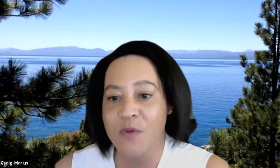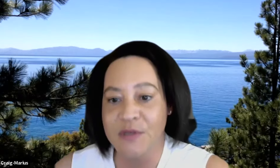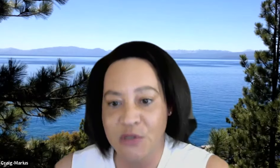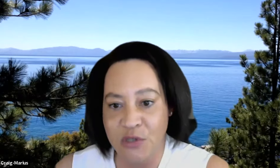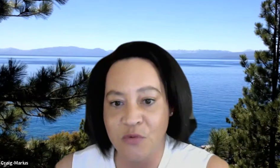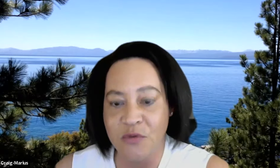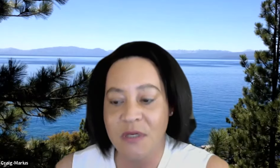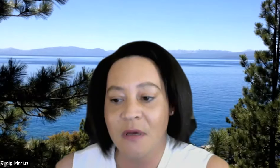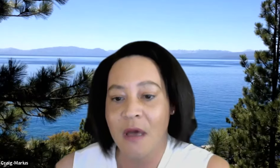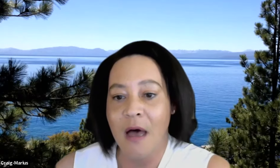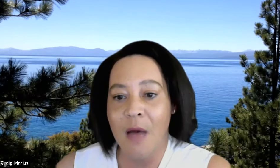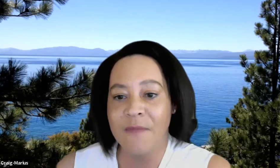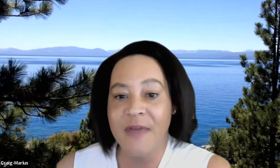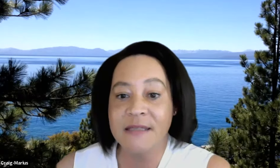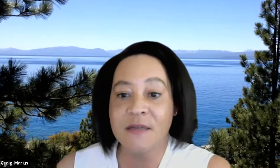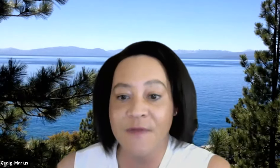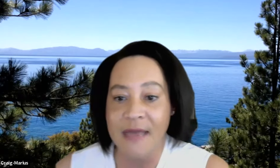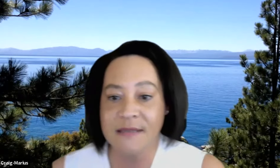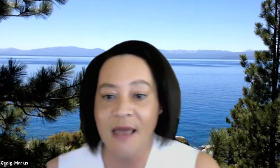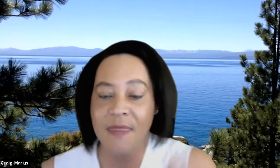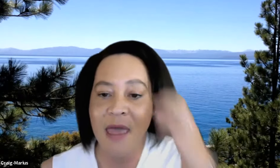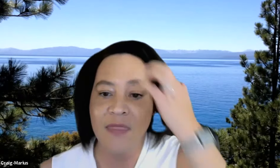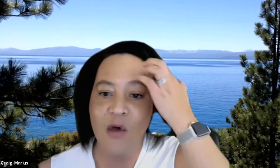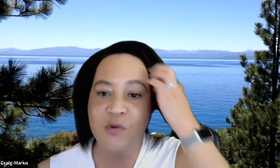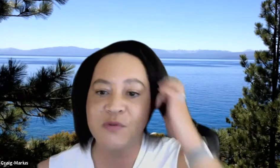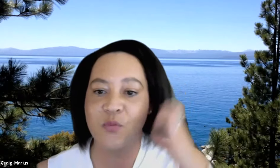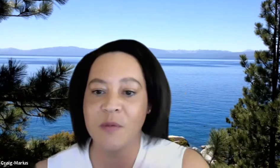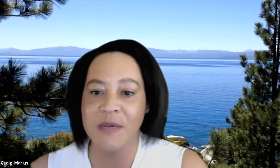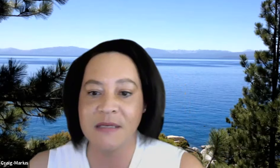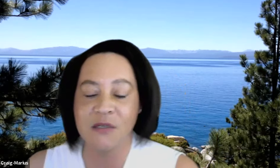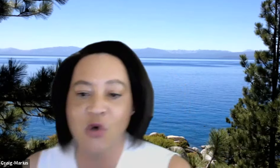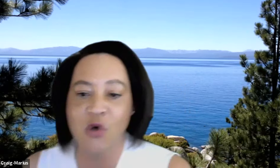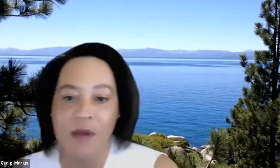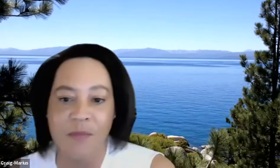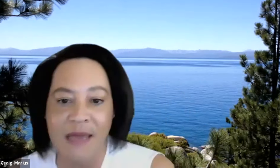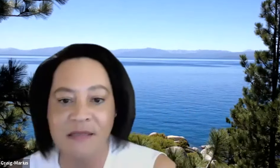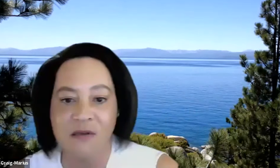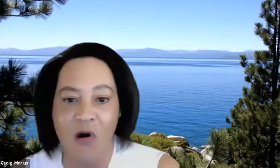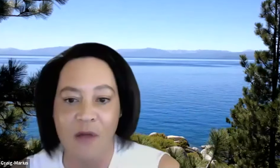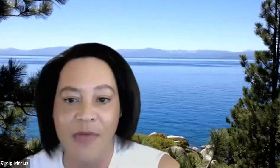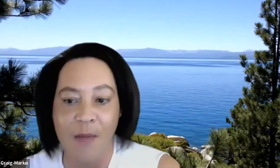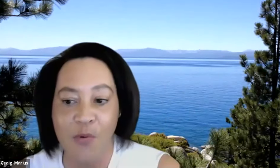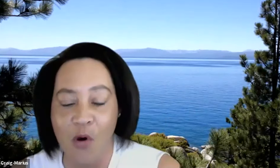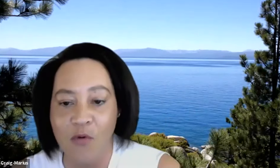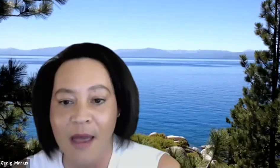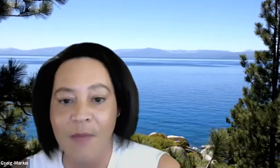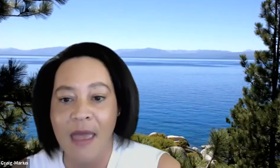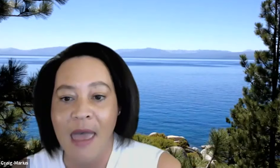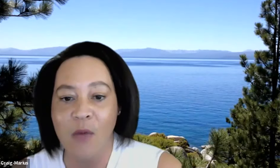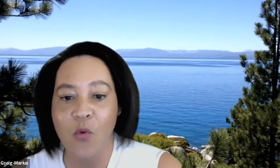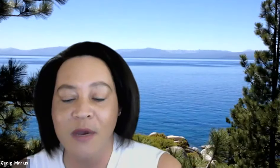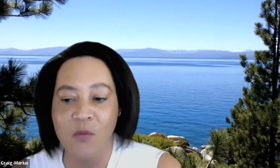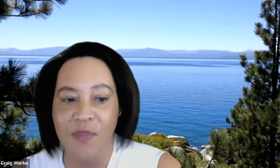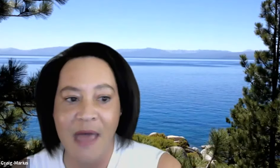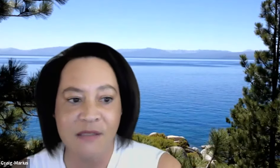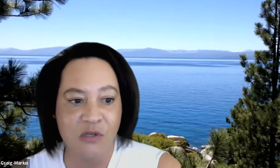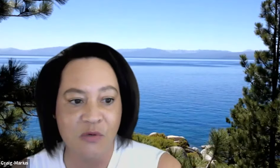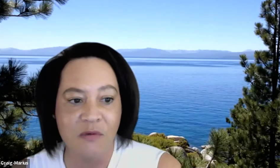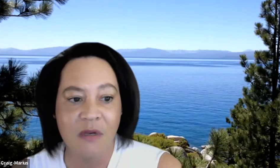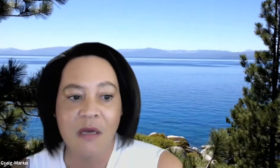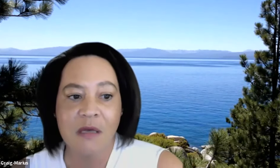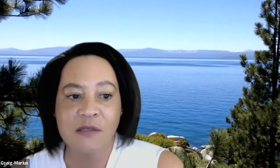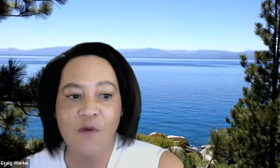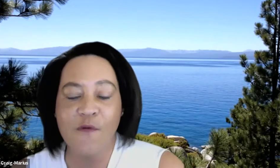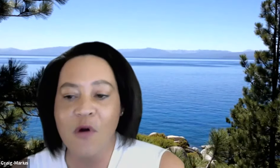to meet with a student face to face, and those would be determined based on that program and working with that